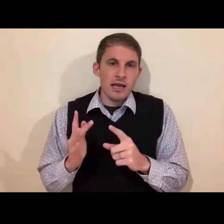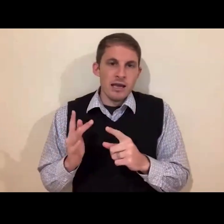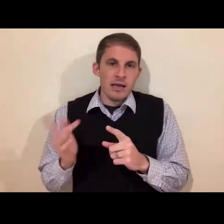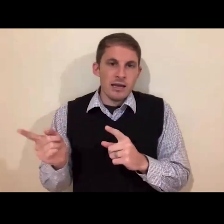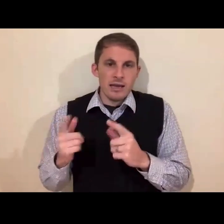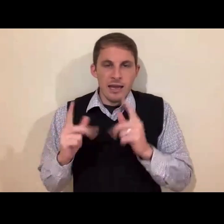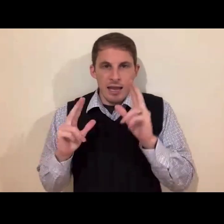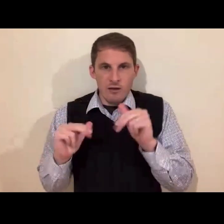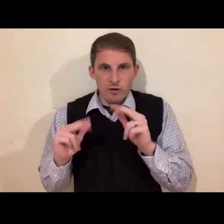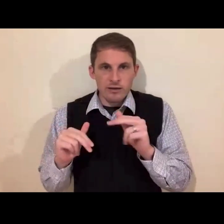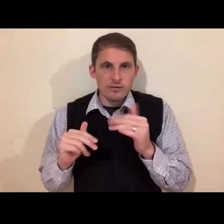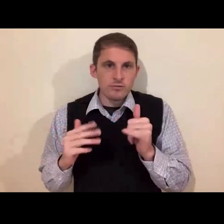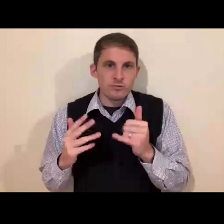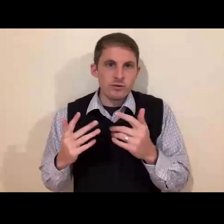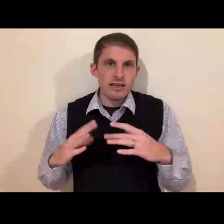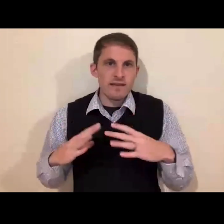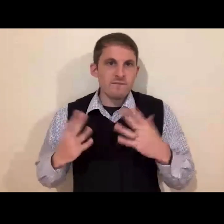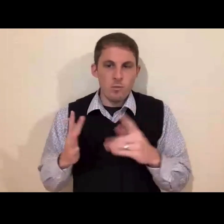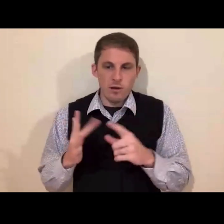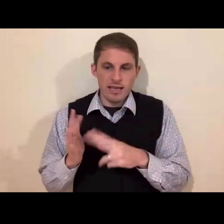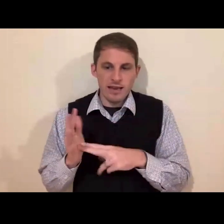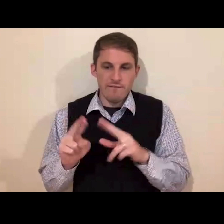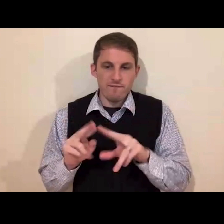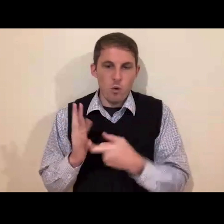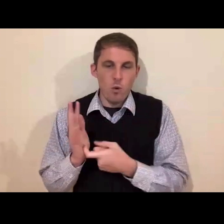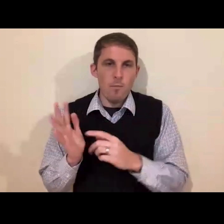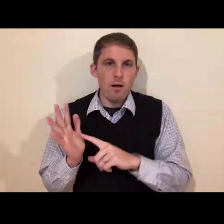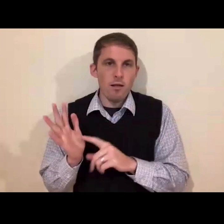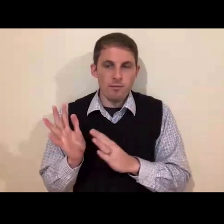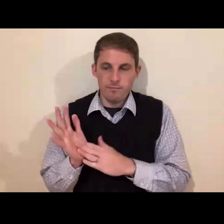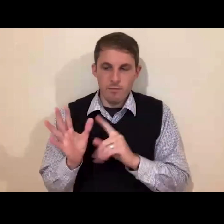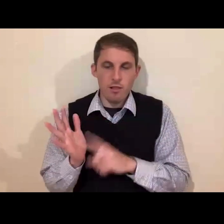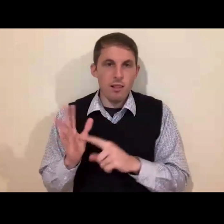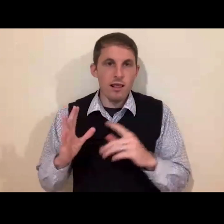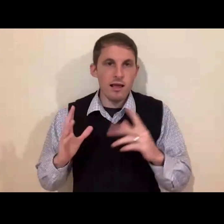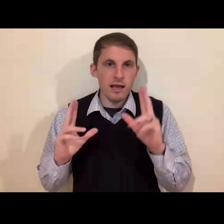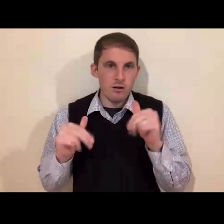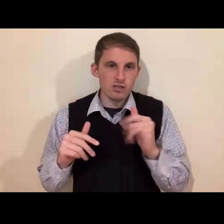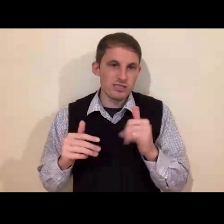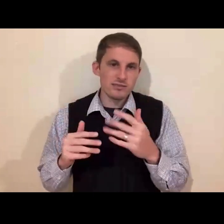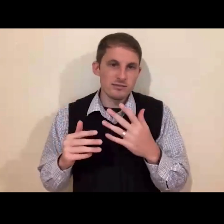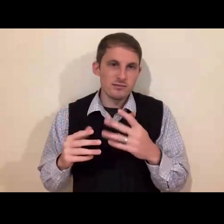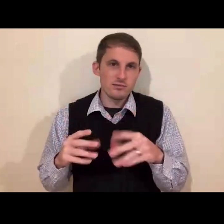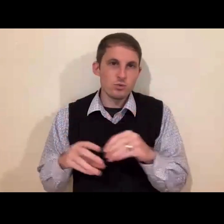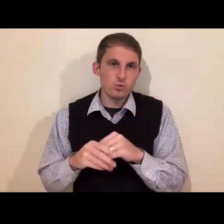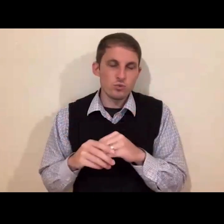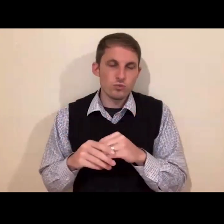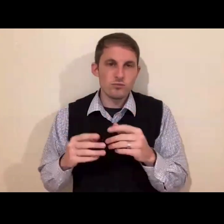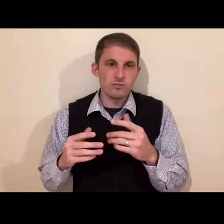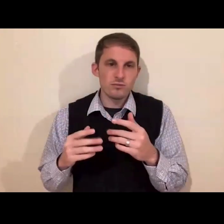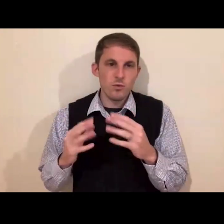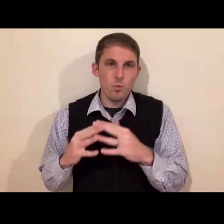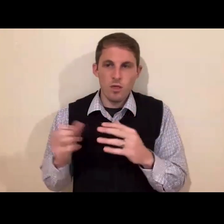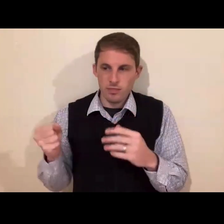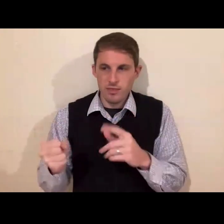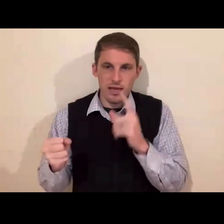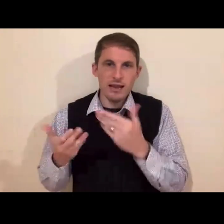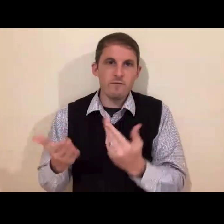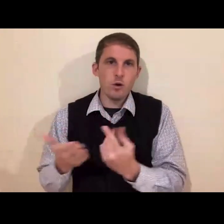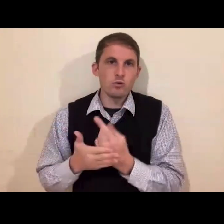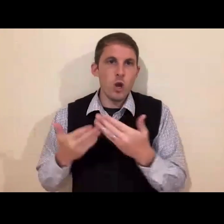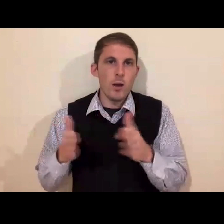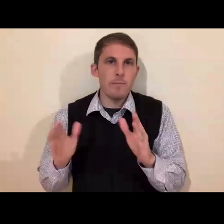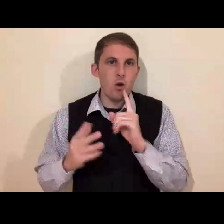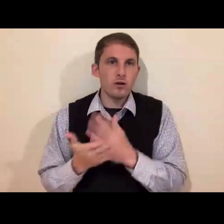carer or other people at the service to support in gaining really honest and open feedback. And then there's the